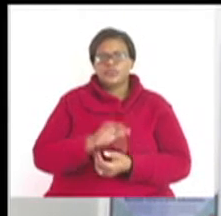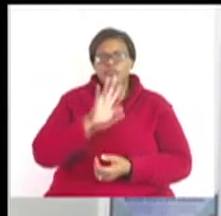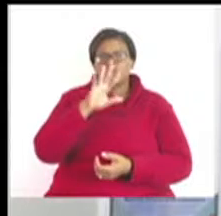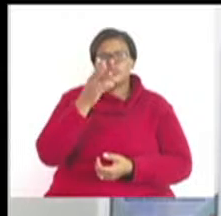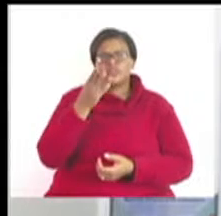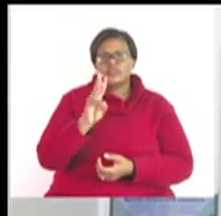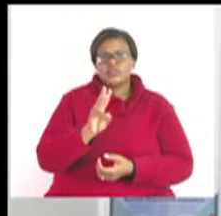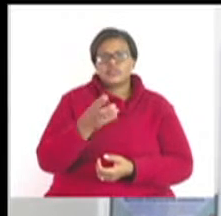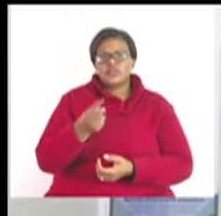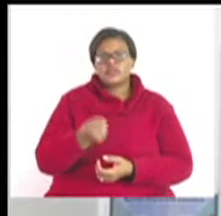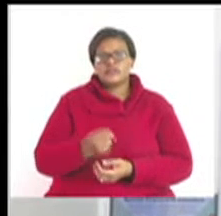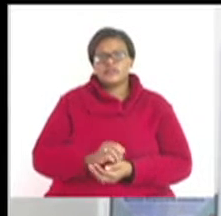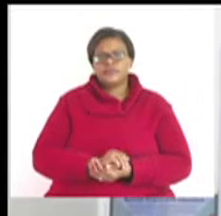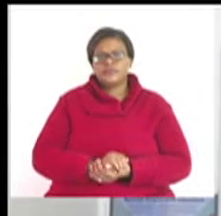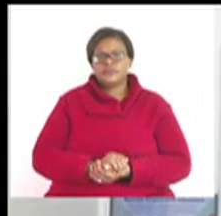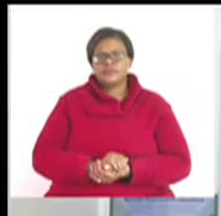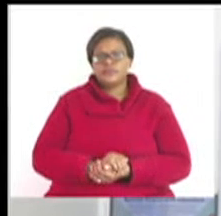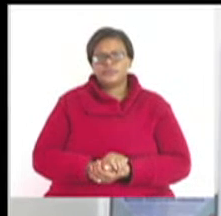56